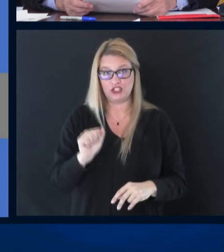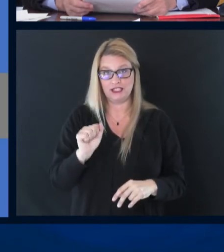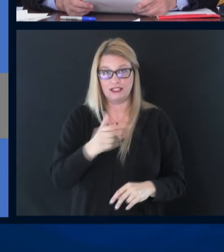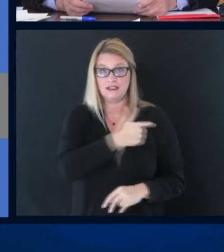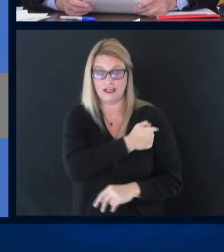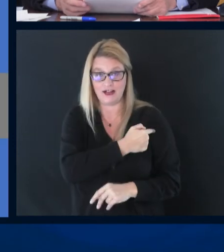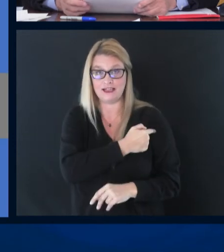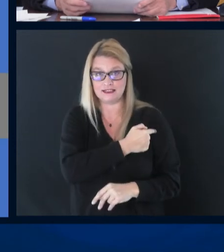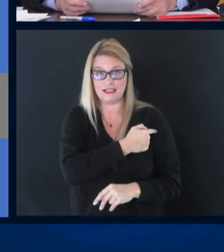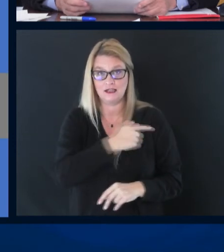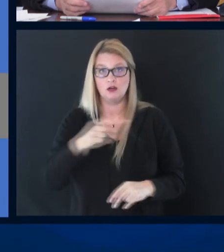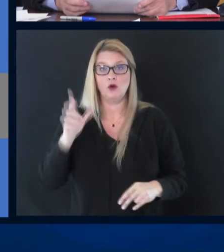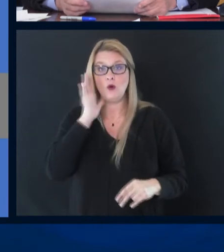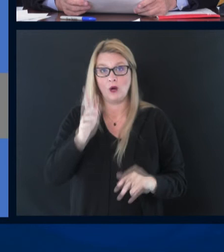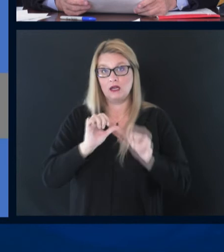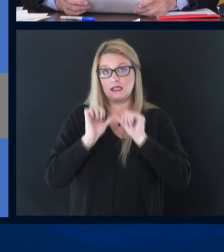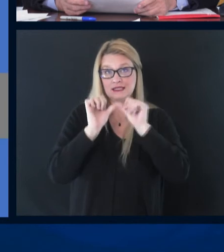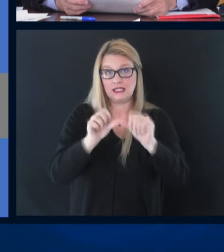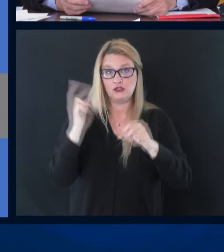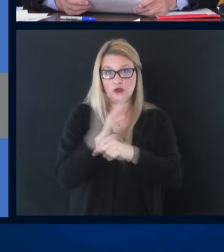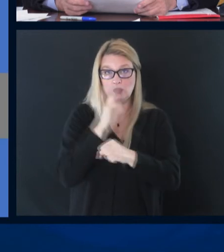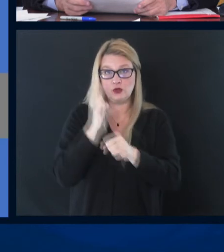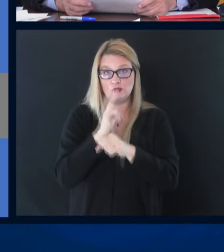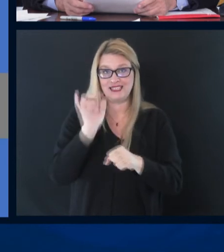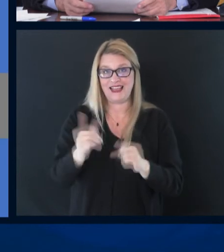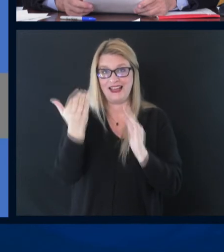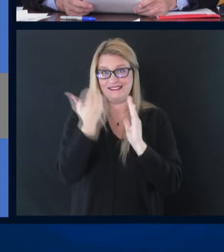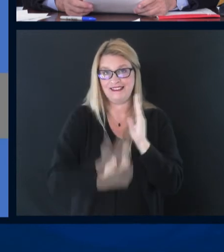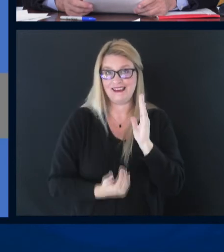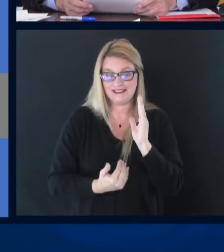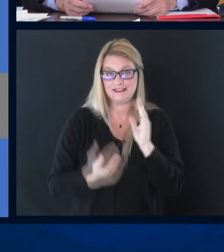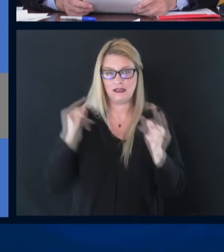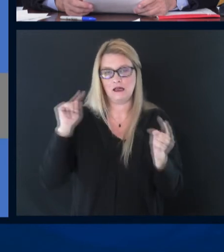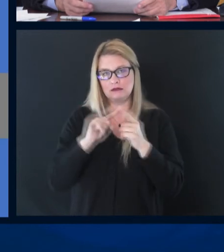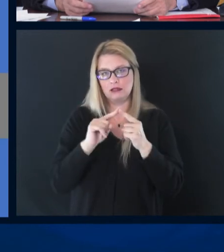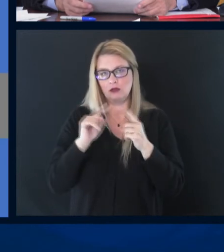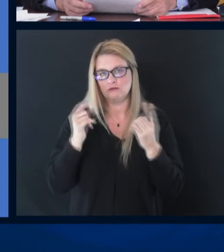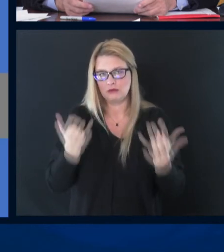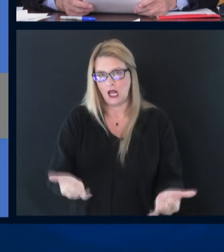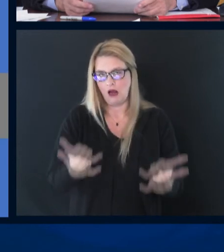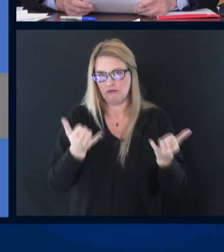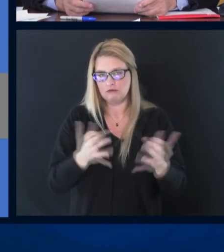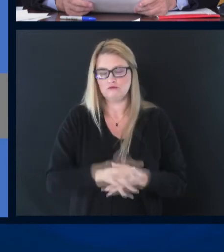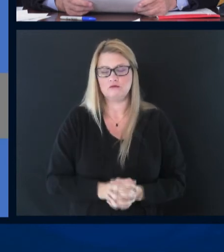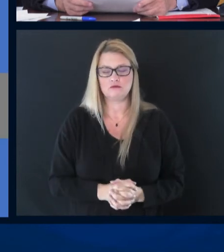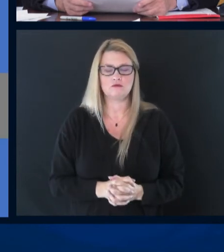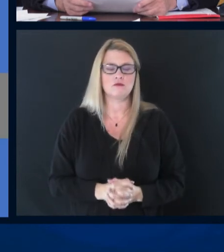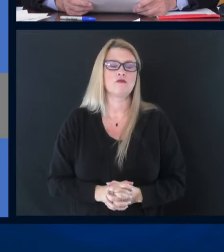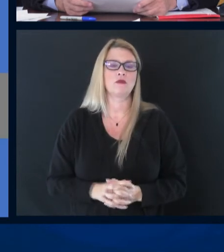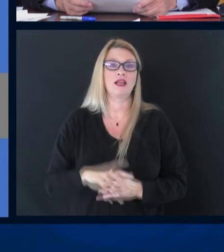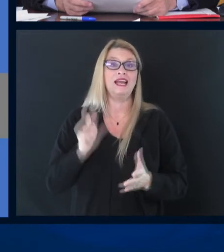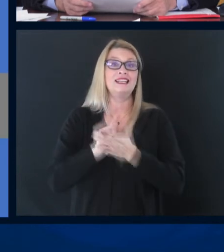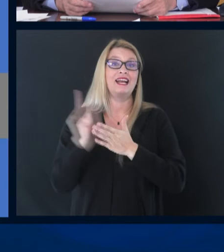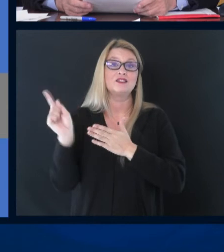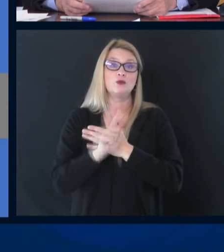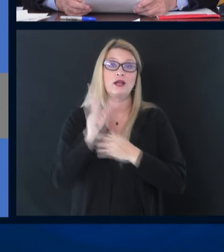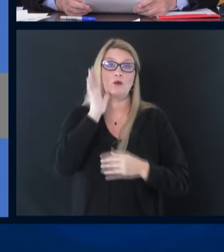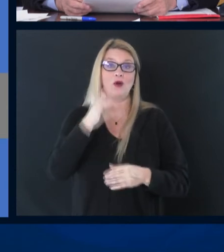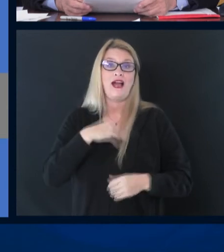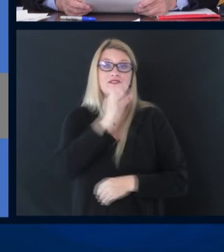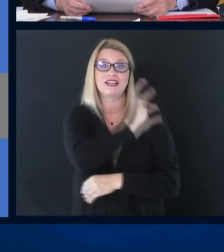clinics. We will continue using our current list until then. Next week, There will be vaccine clinics